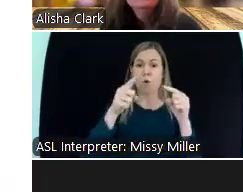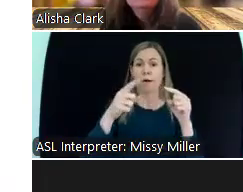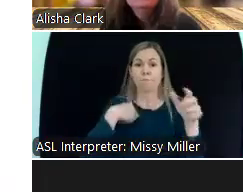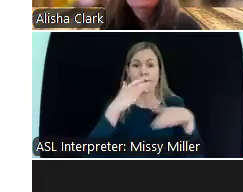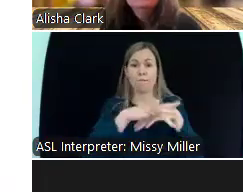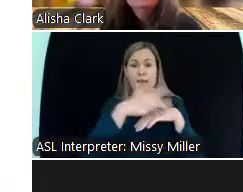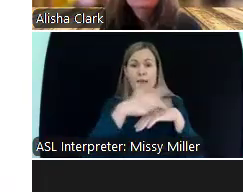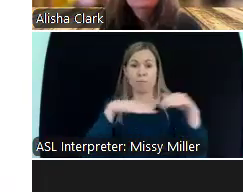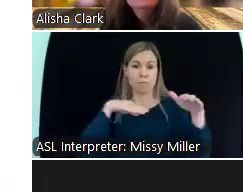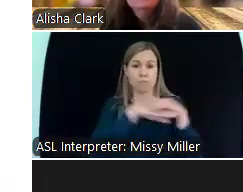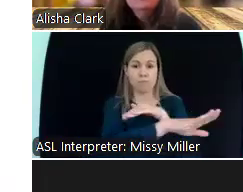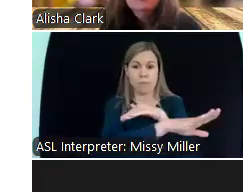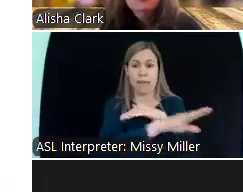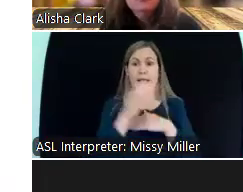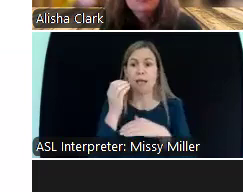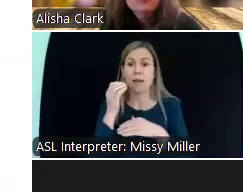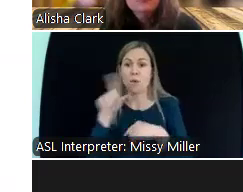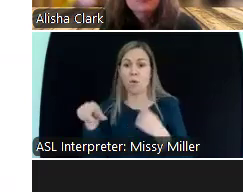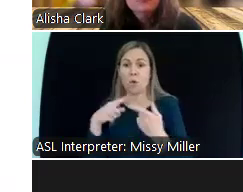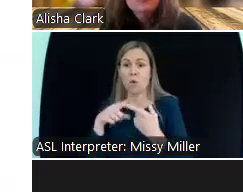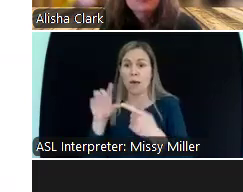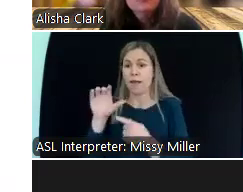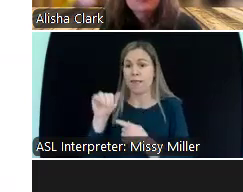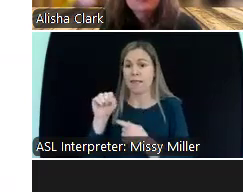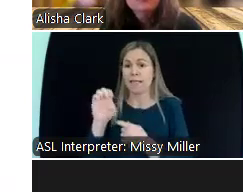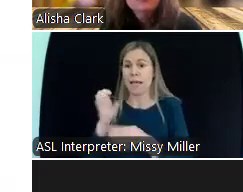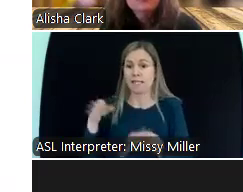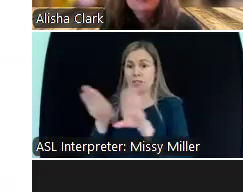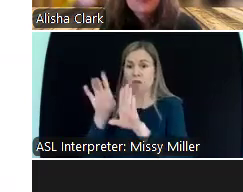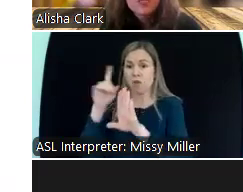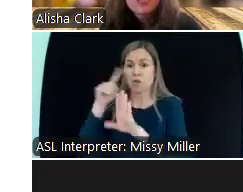after submitting a case closure for a participant?